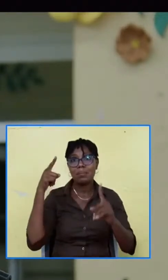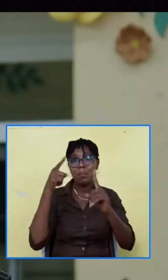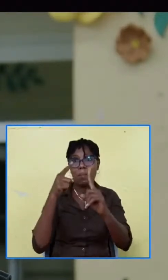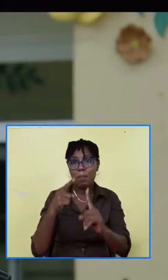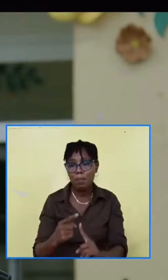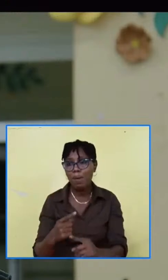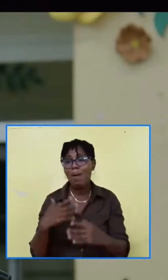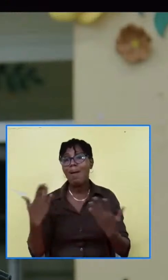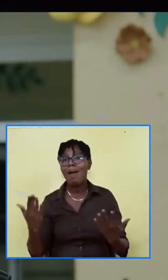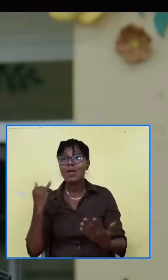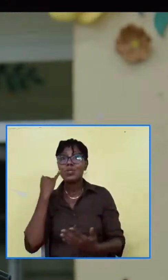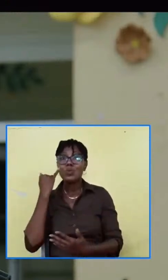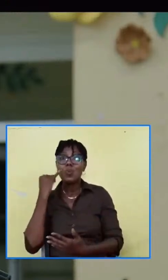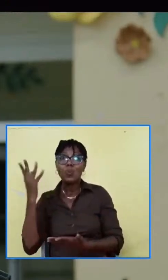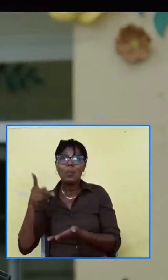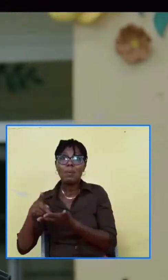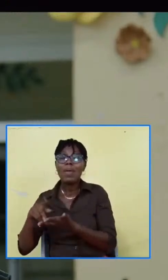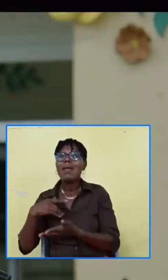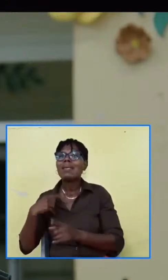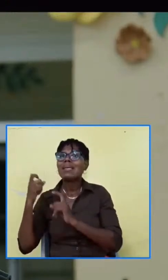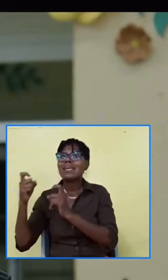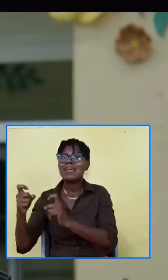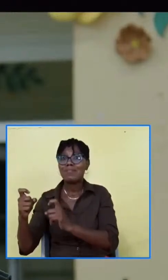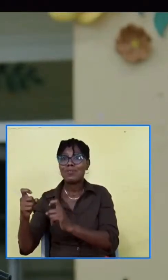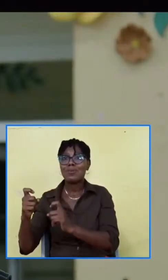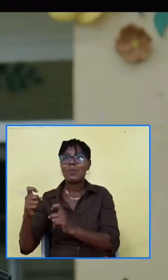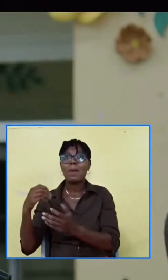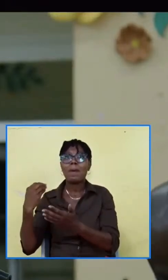statement. Thank you.